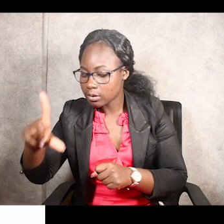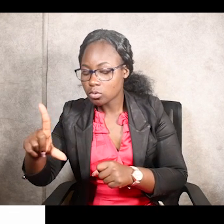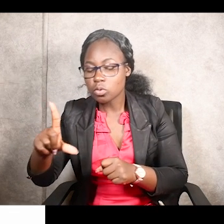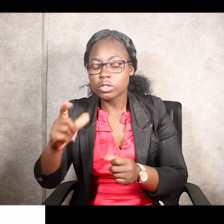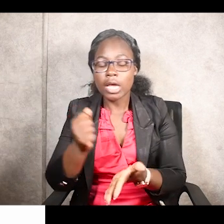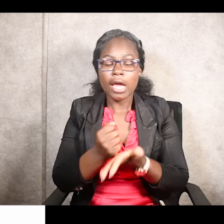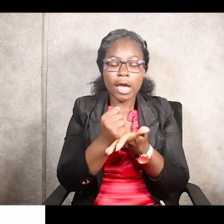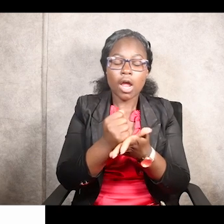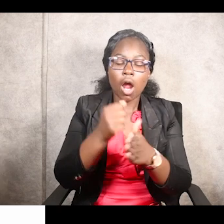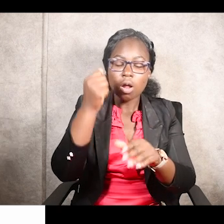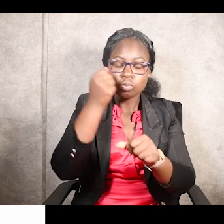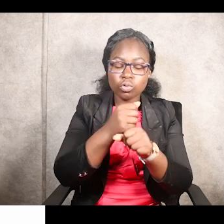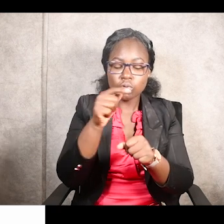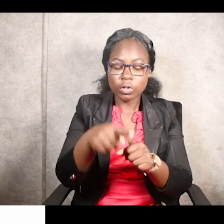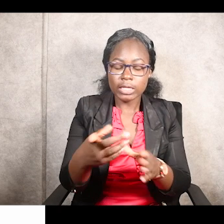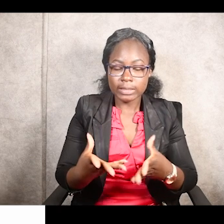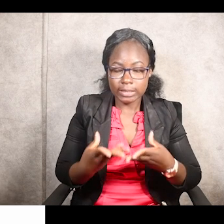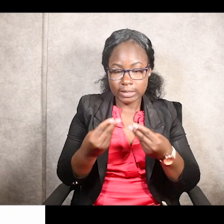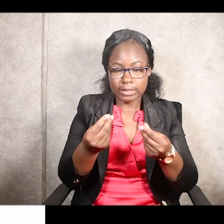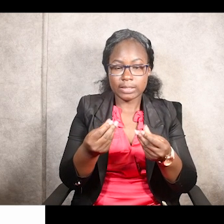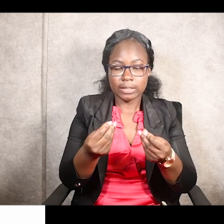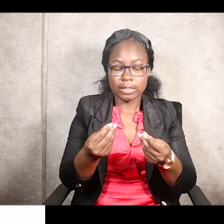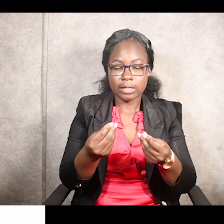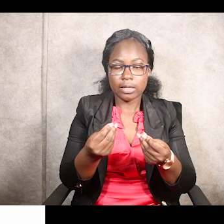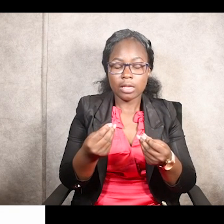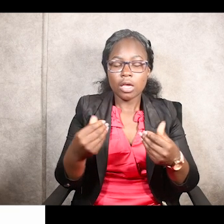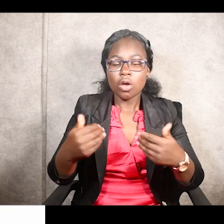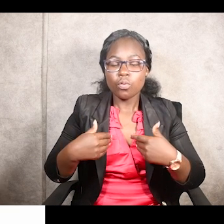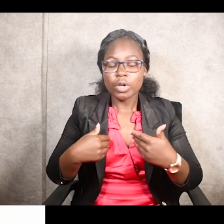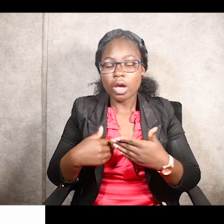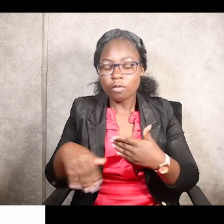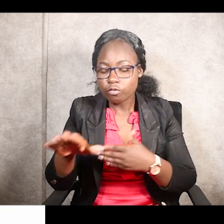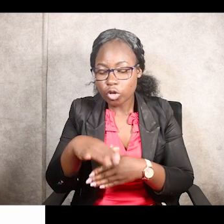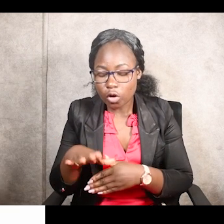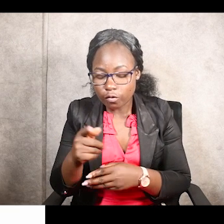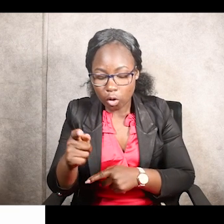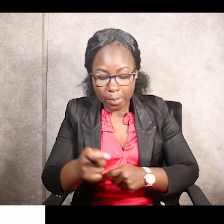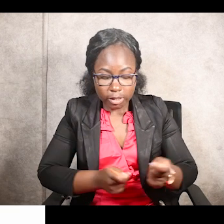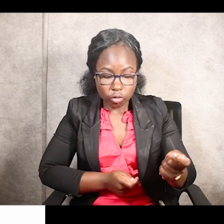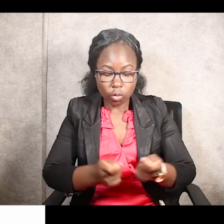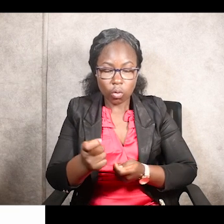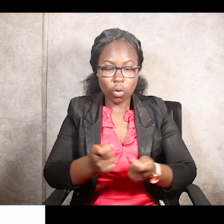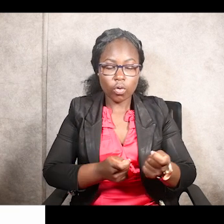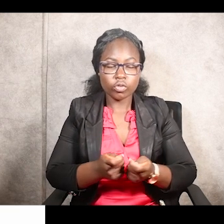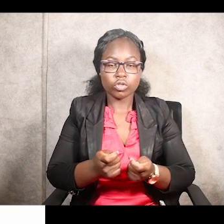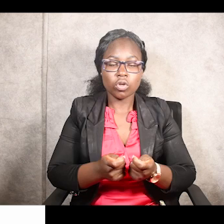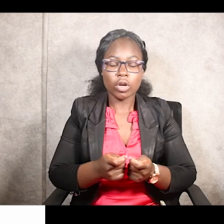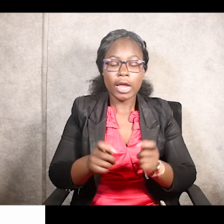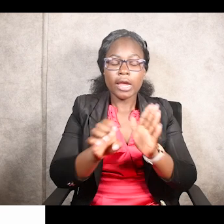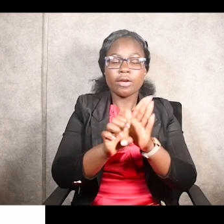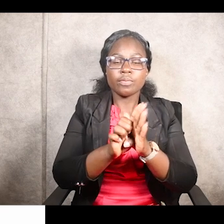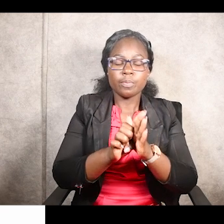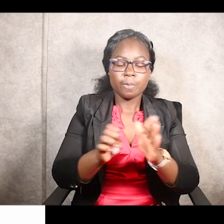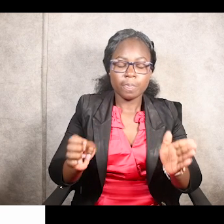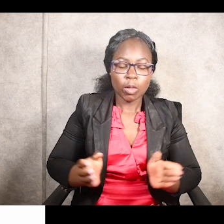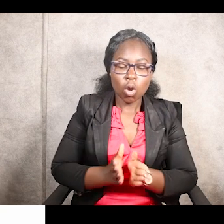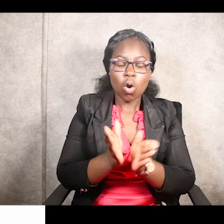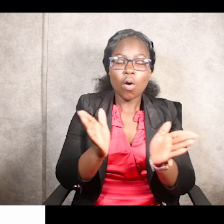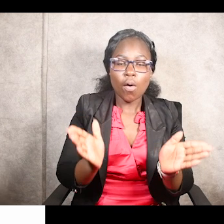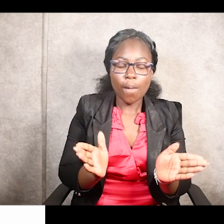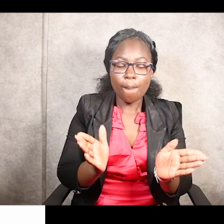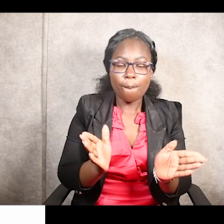that quite easily. We have mobility and environmental controls, like for example, OpenSesame